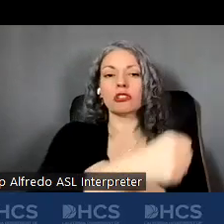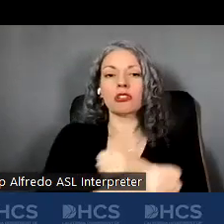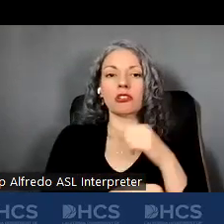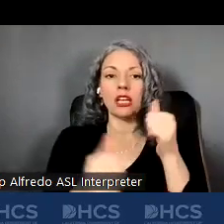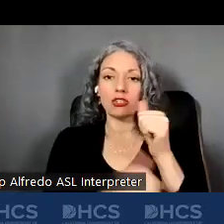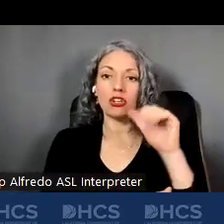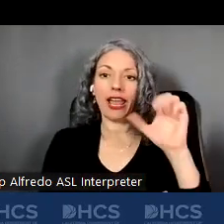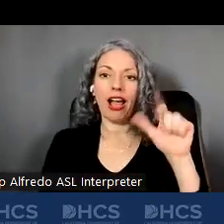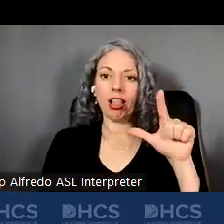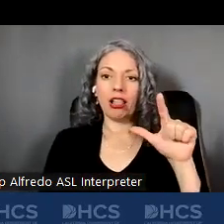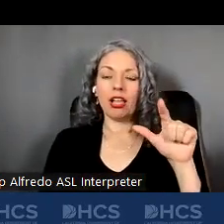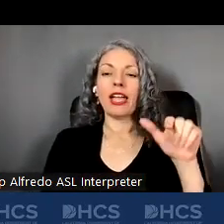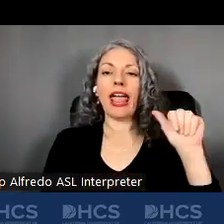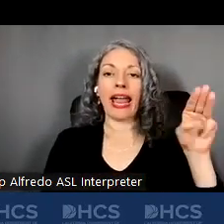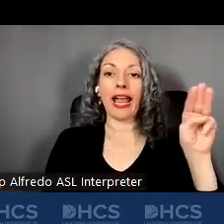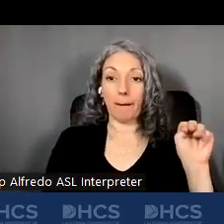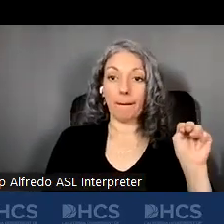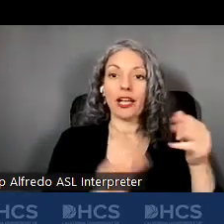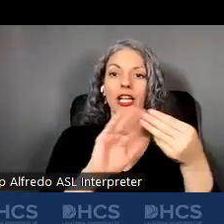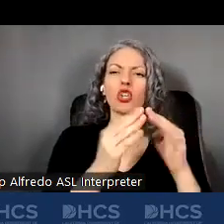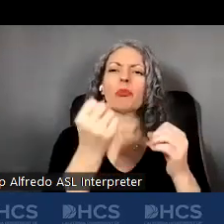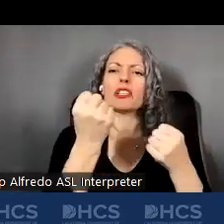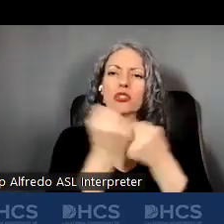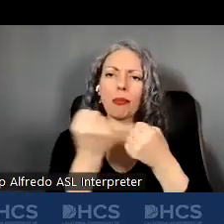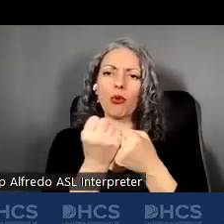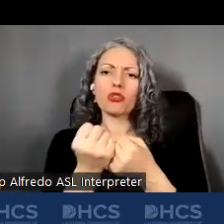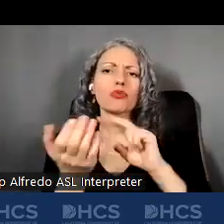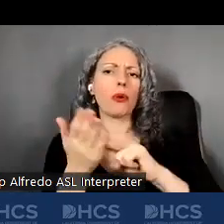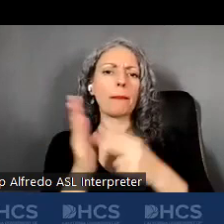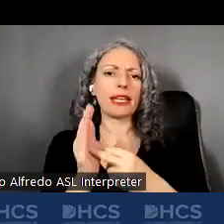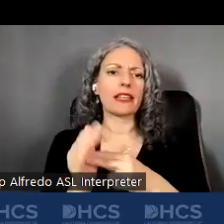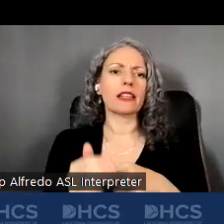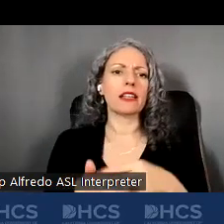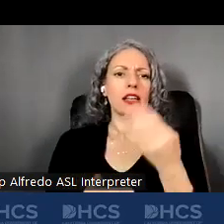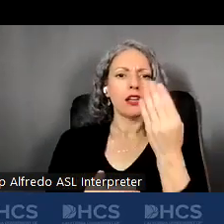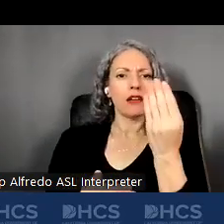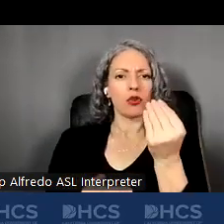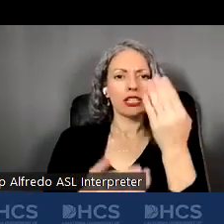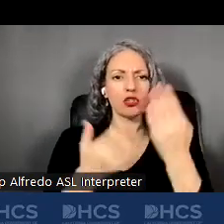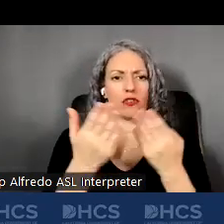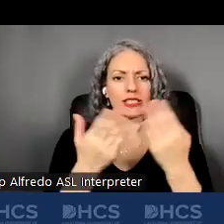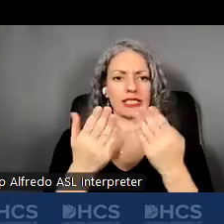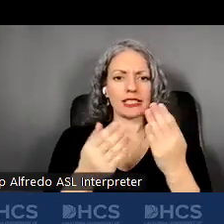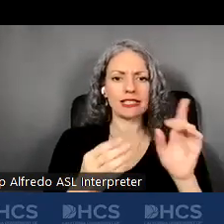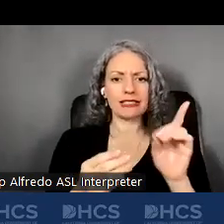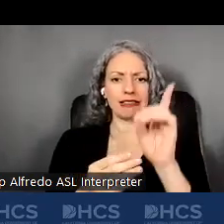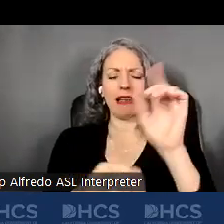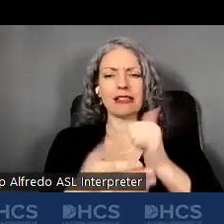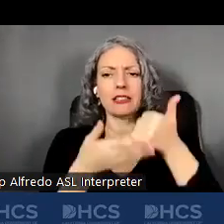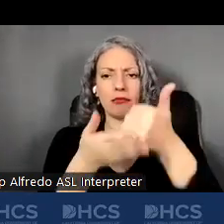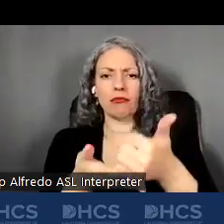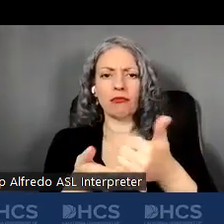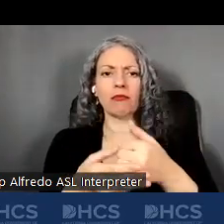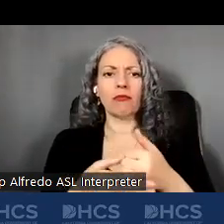CalAIM. And community supports refers to 14 services really designed to help address